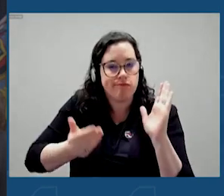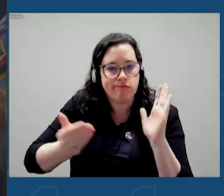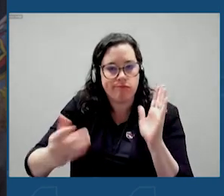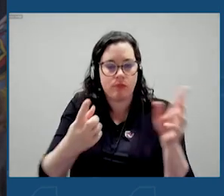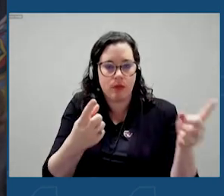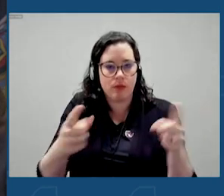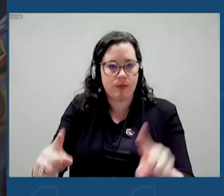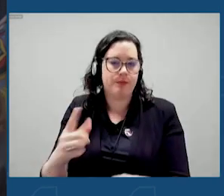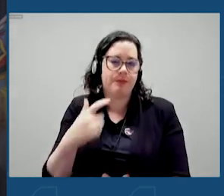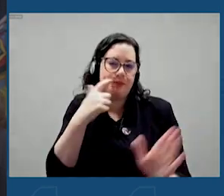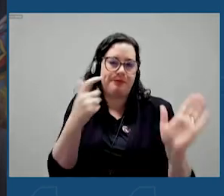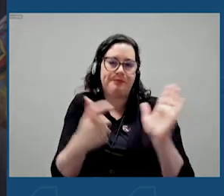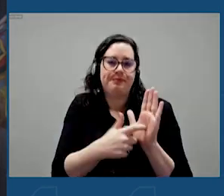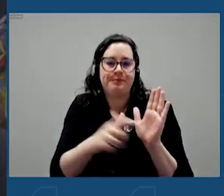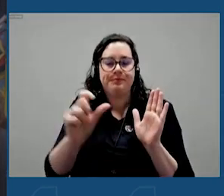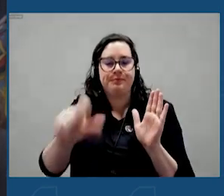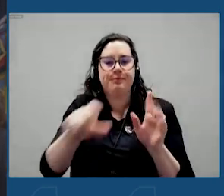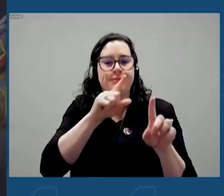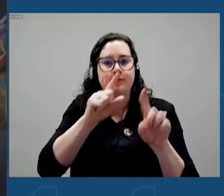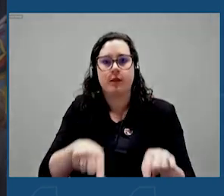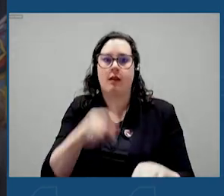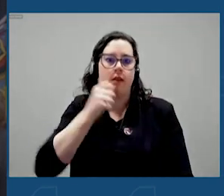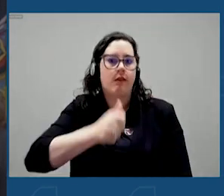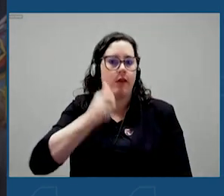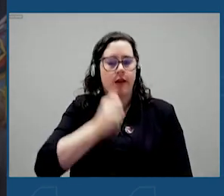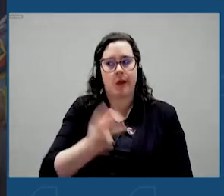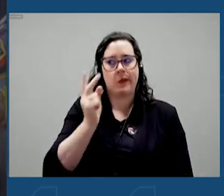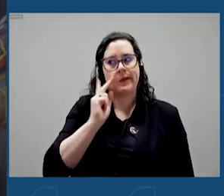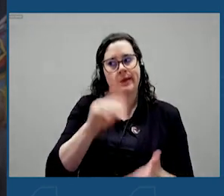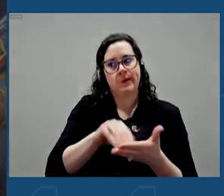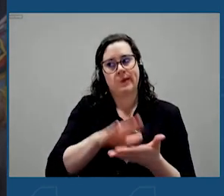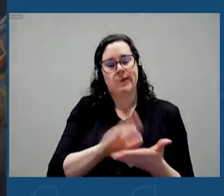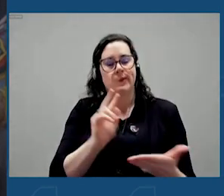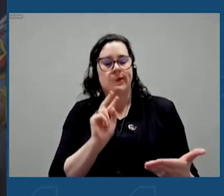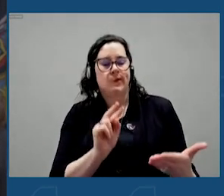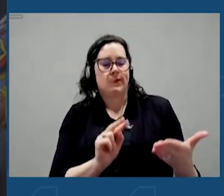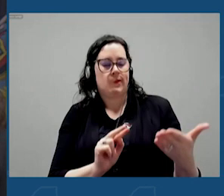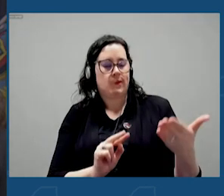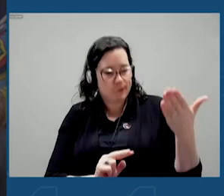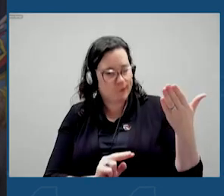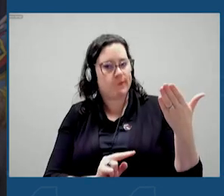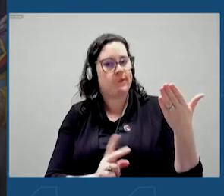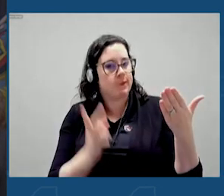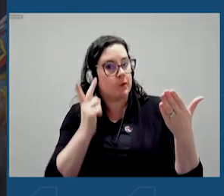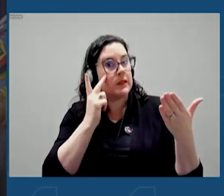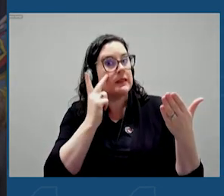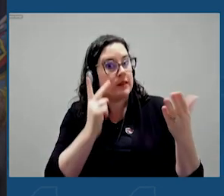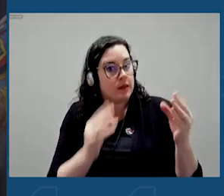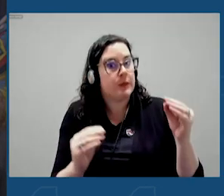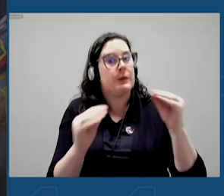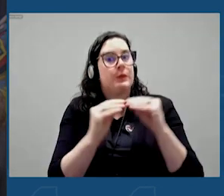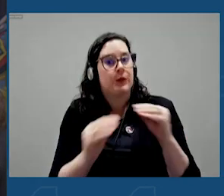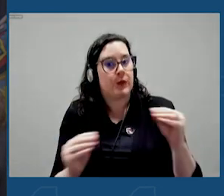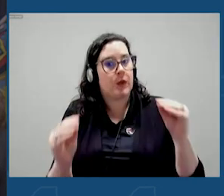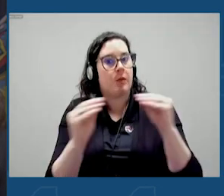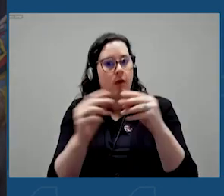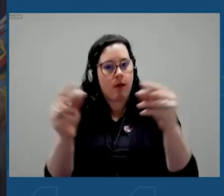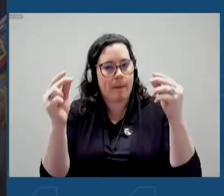see the reports every day. Every day, we're seeing more and more immediate